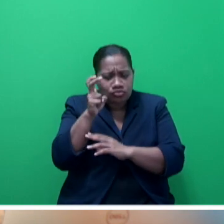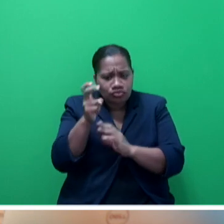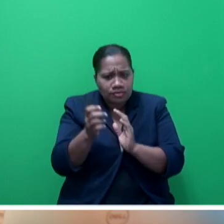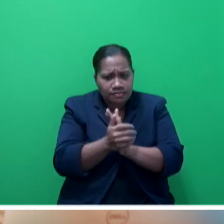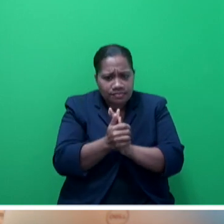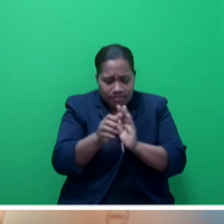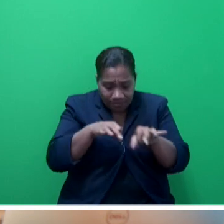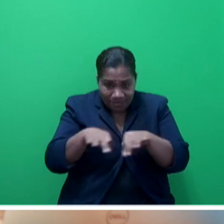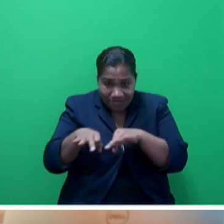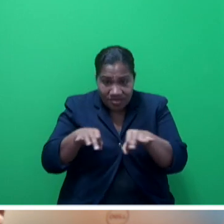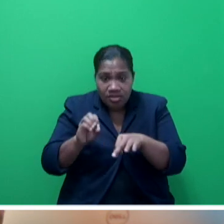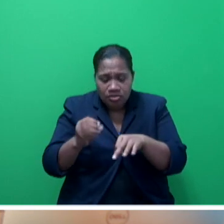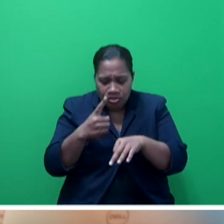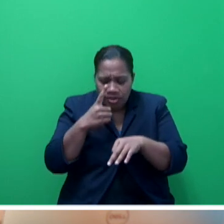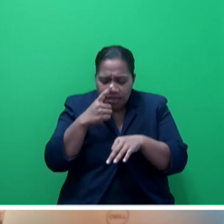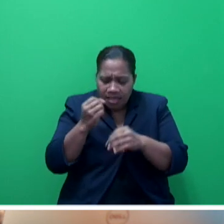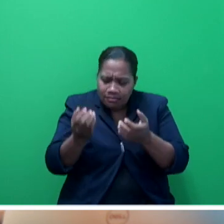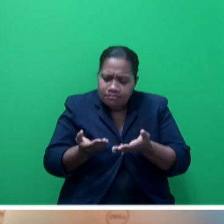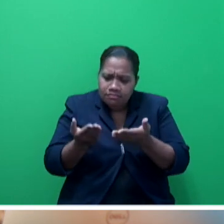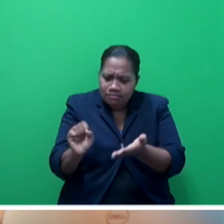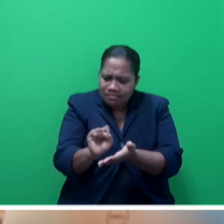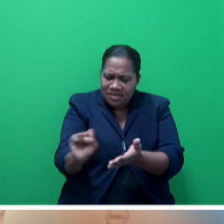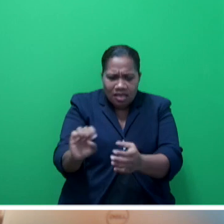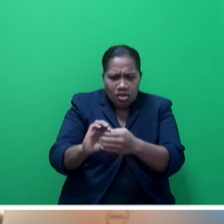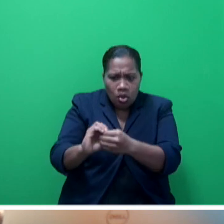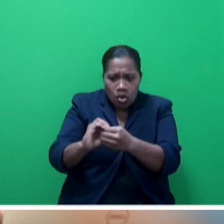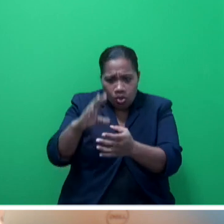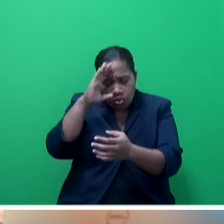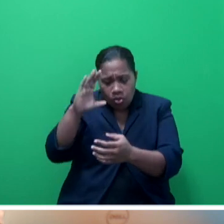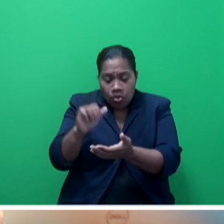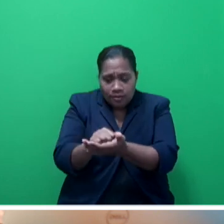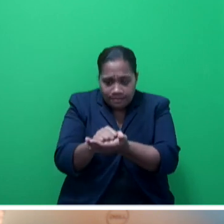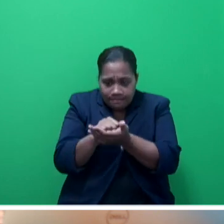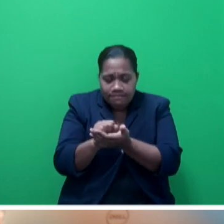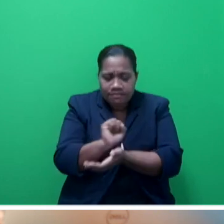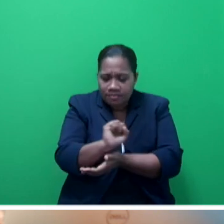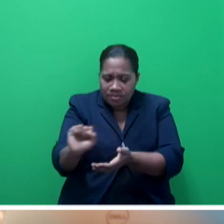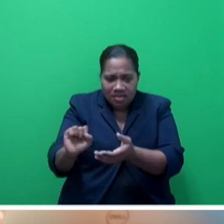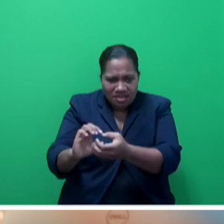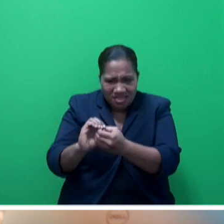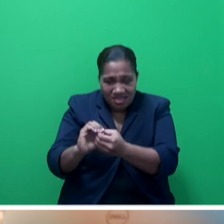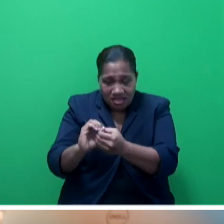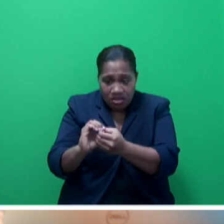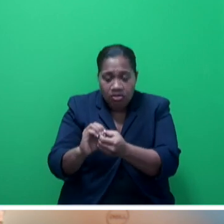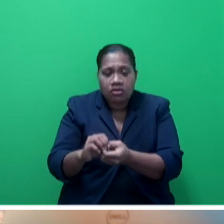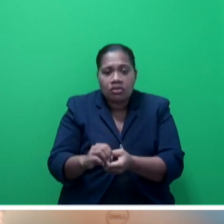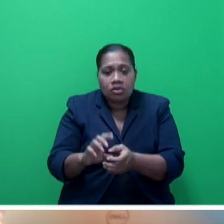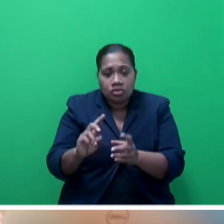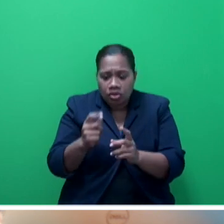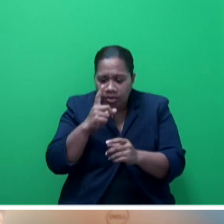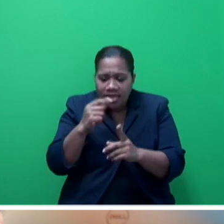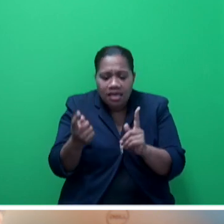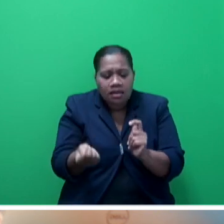resource owners within their borders to preserve and protect natural carbon sinks in exchange for payments according